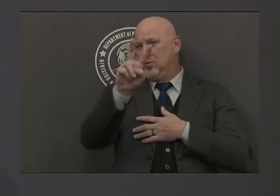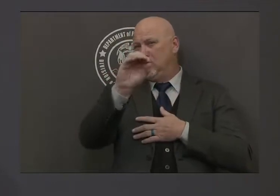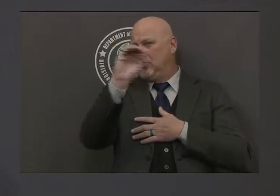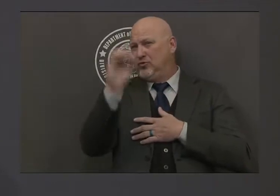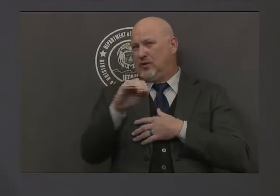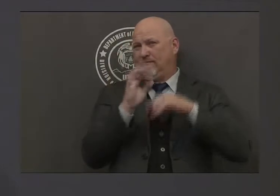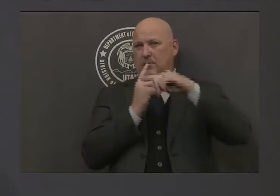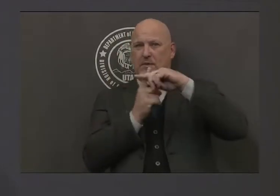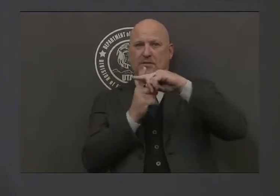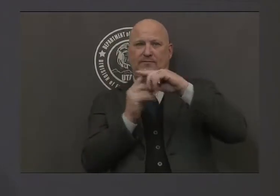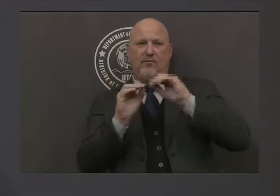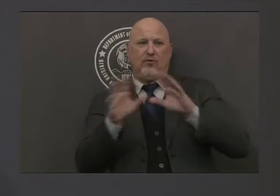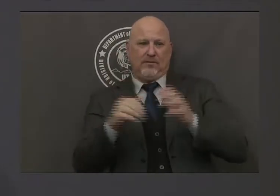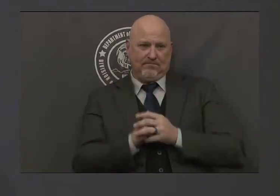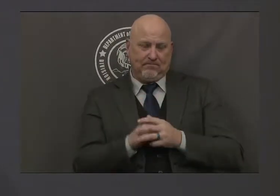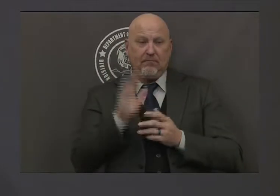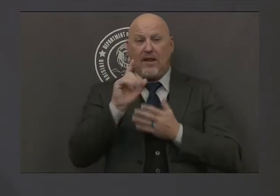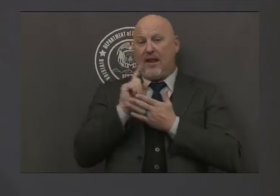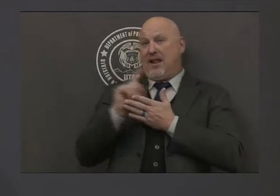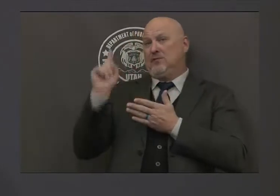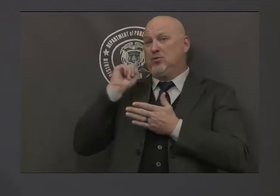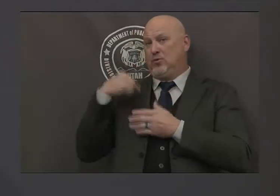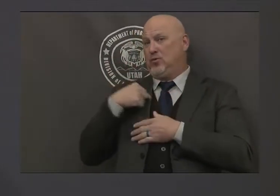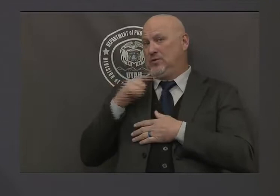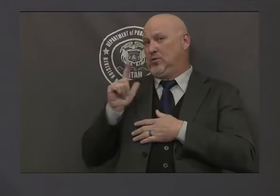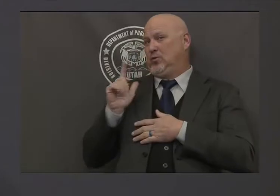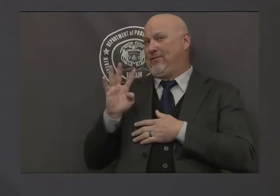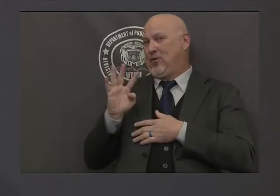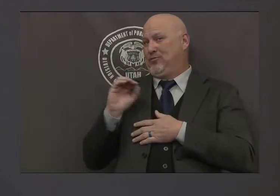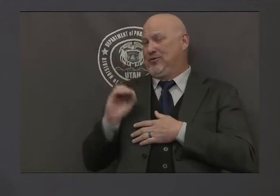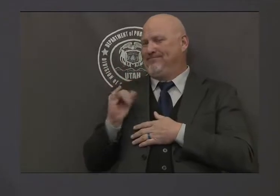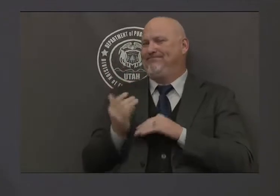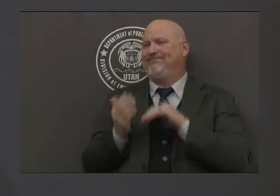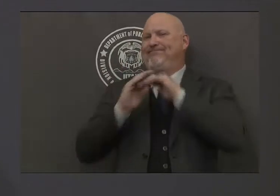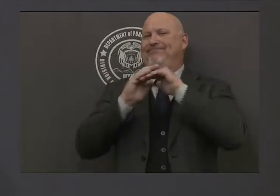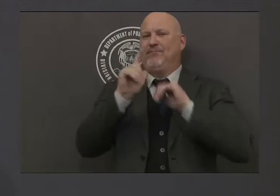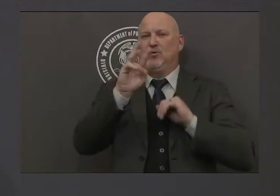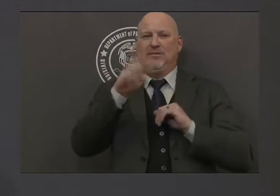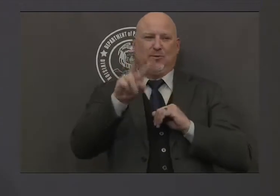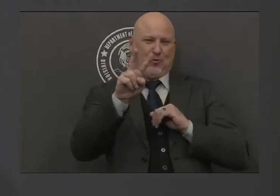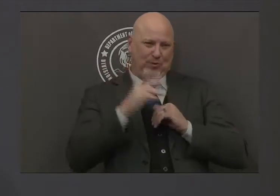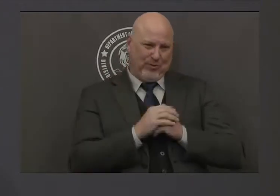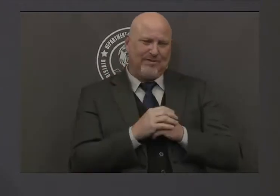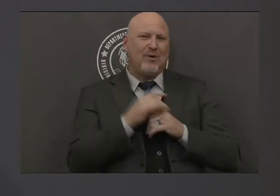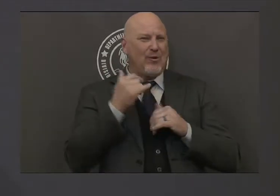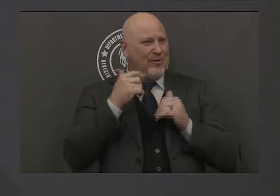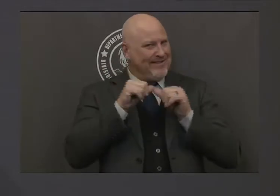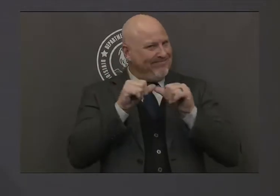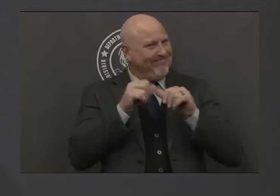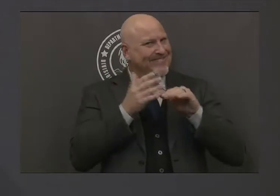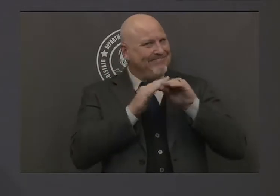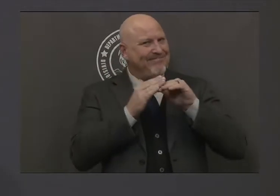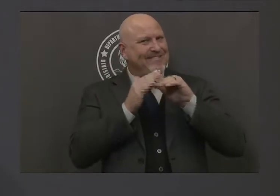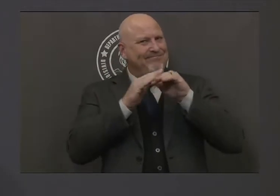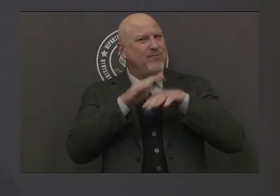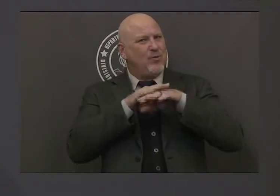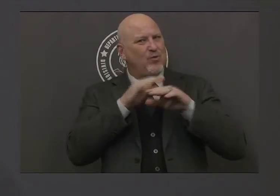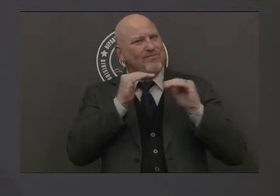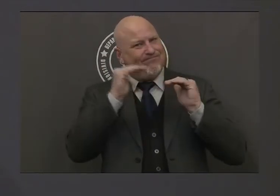from 24.2% last week. Both are up slightly, but it is not nearly the surge we were